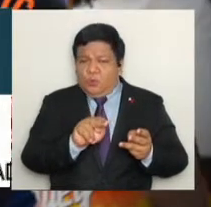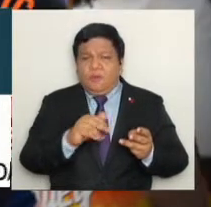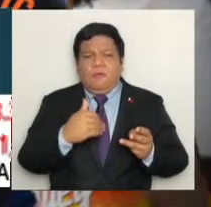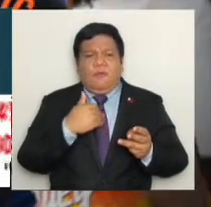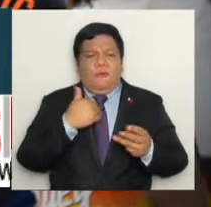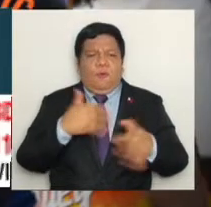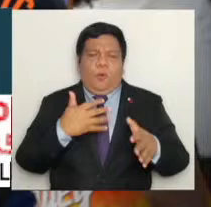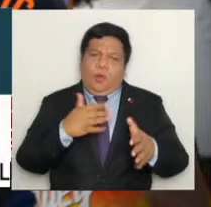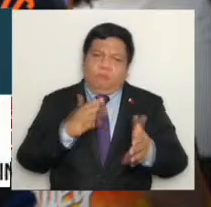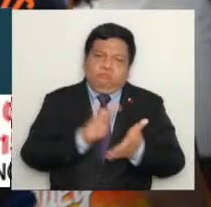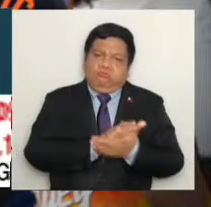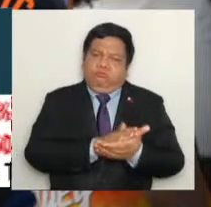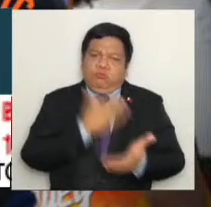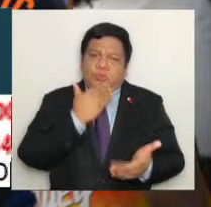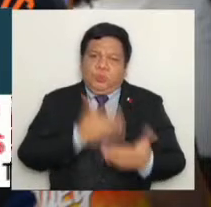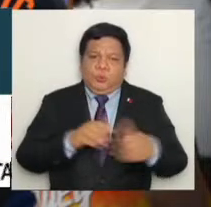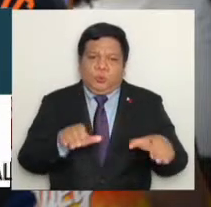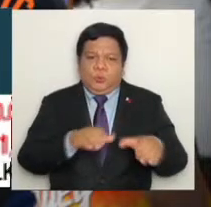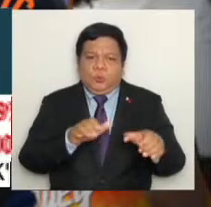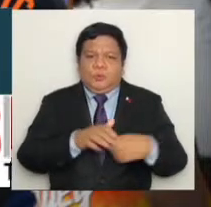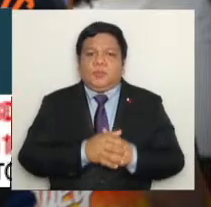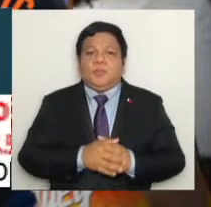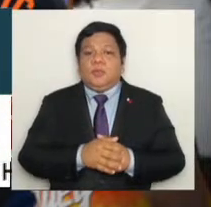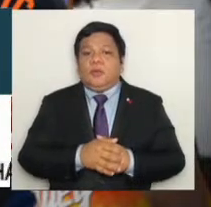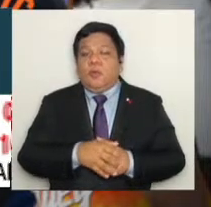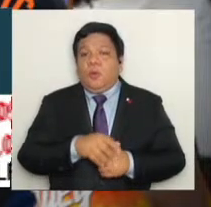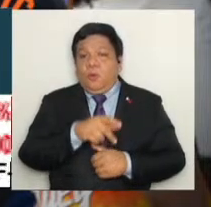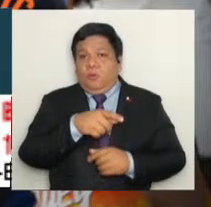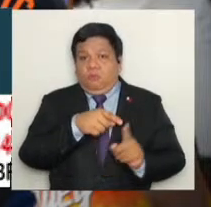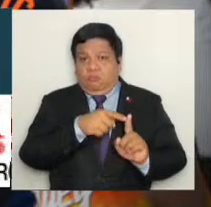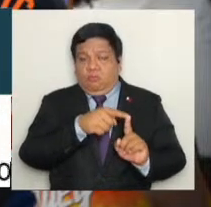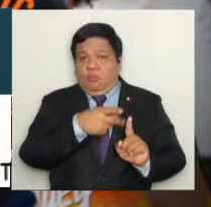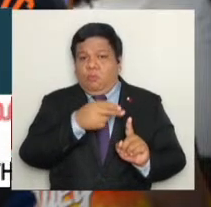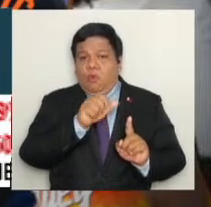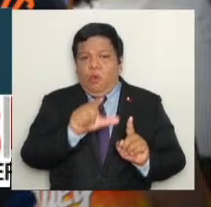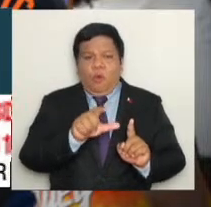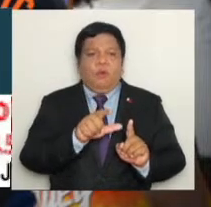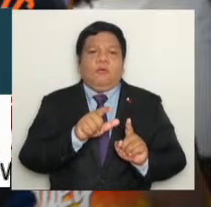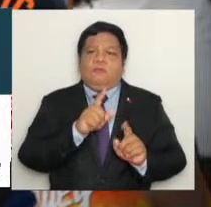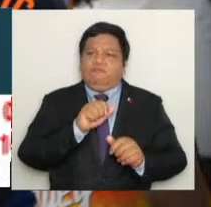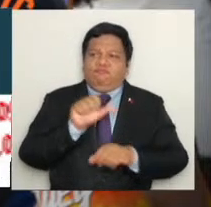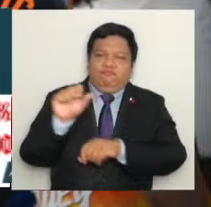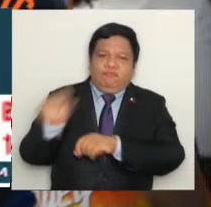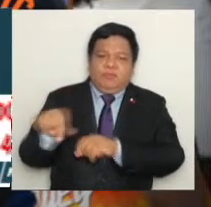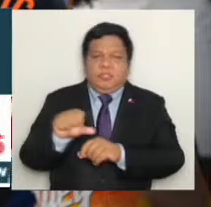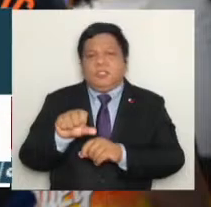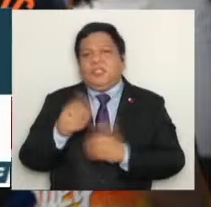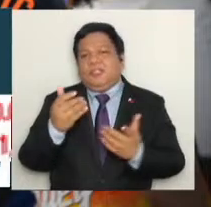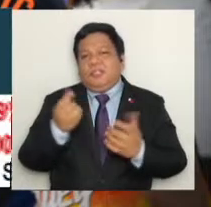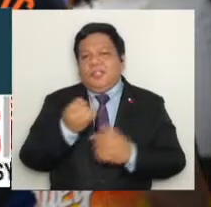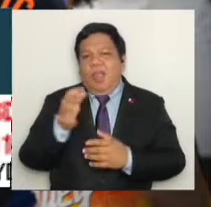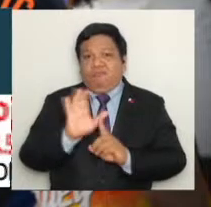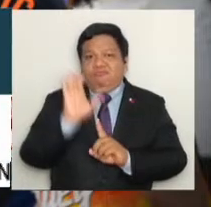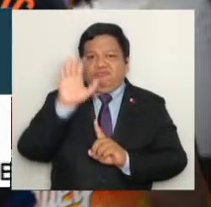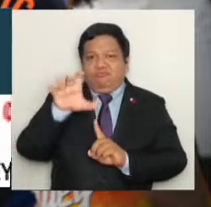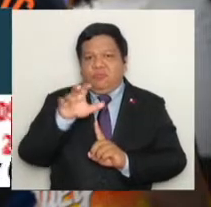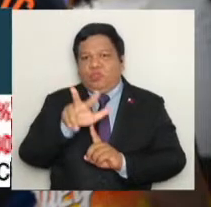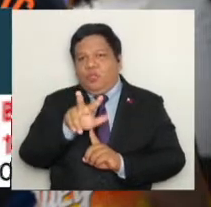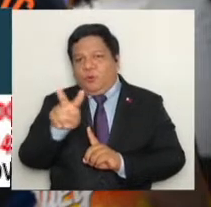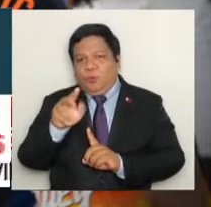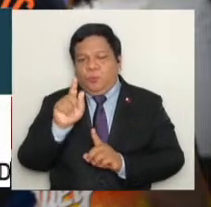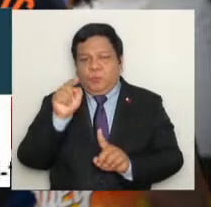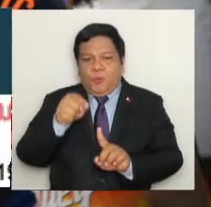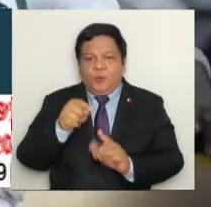in their Finals debut. Paul ran rings around Milwaukee's defense with 32 points and 9 assists, while